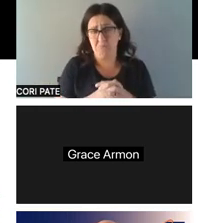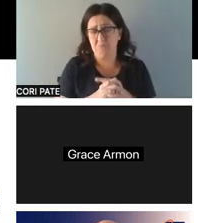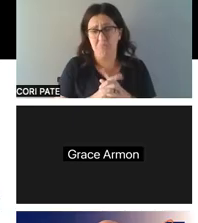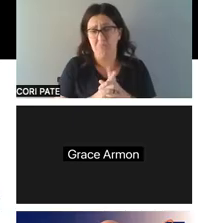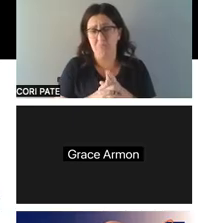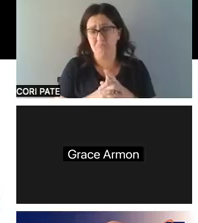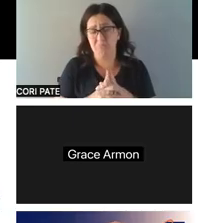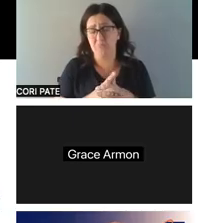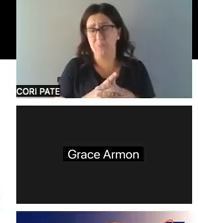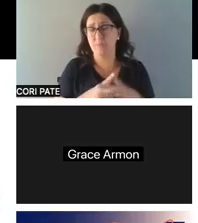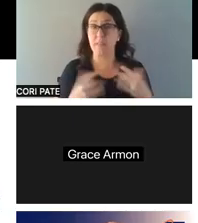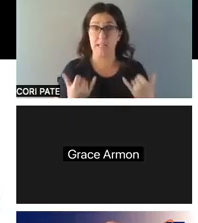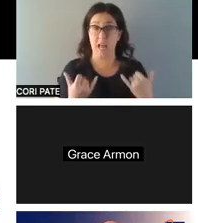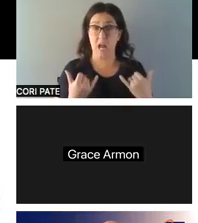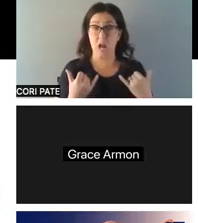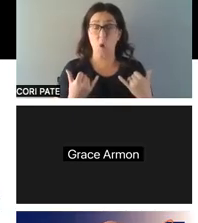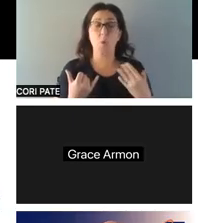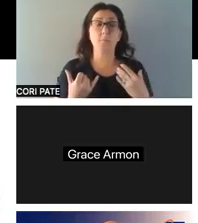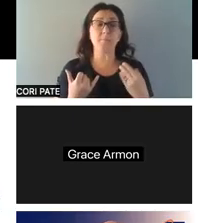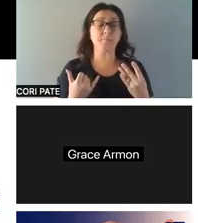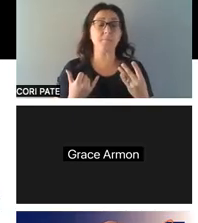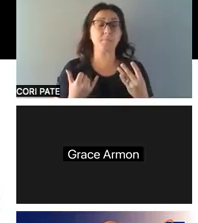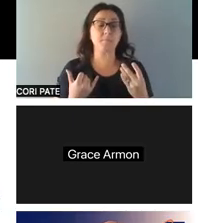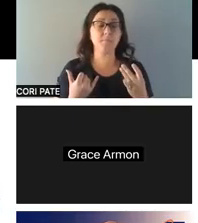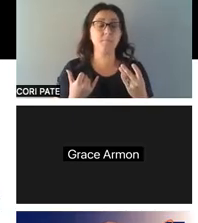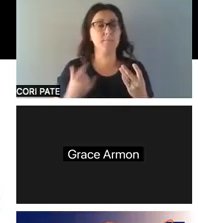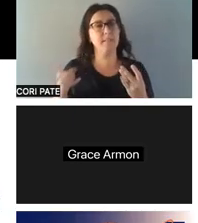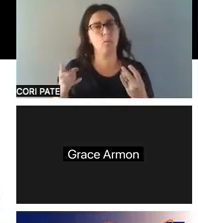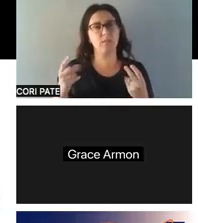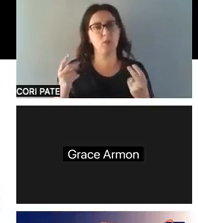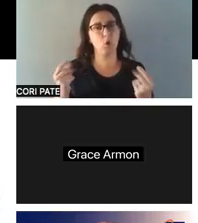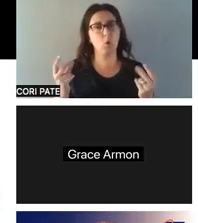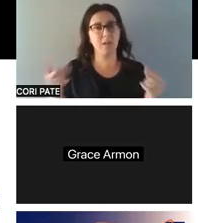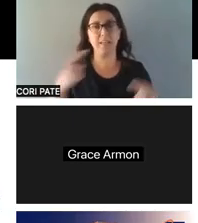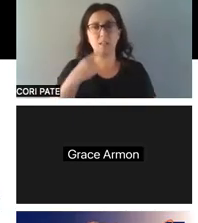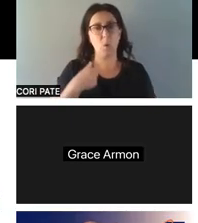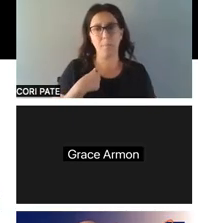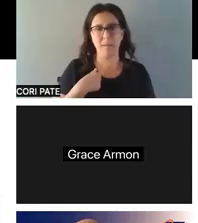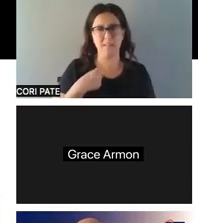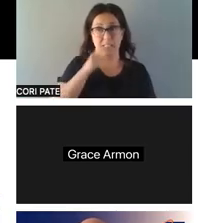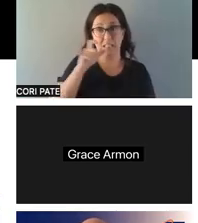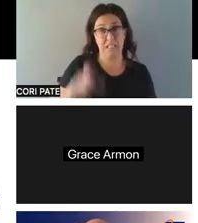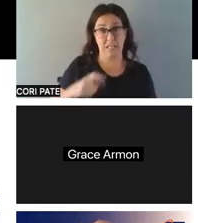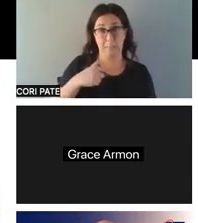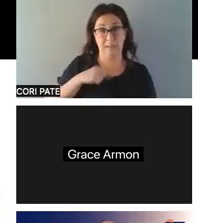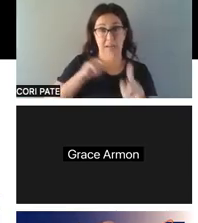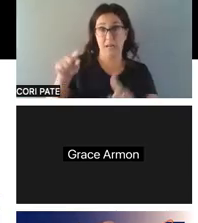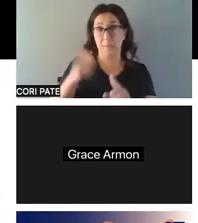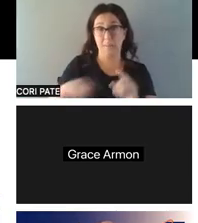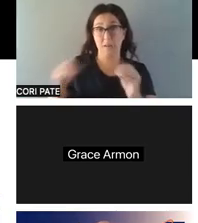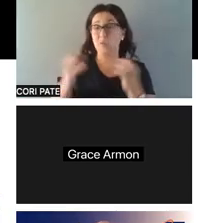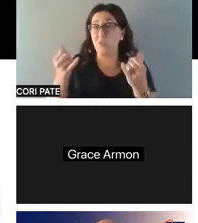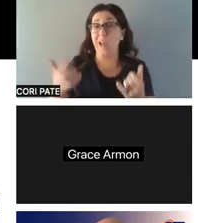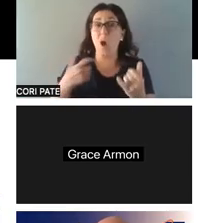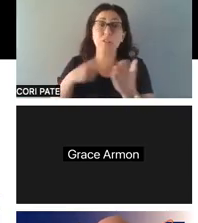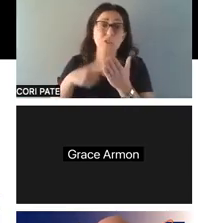then, now that it was pretty quick that he was like, I don't need you anymore. So now, like, I just do weekly